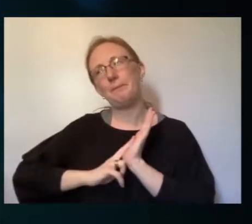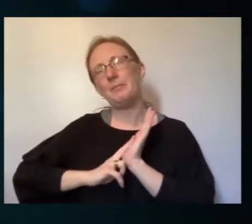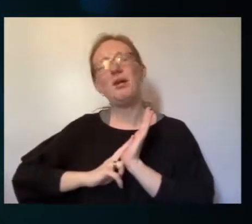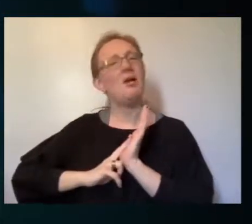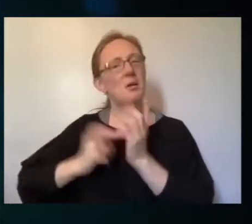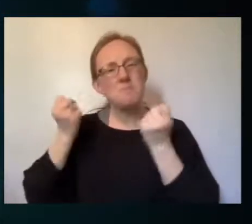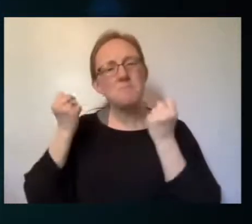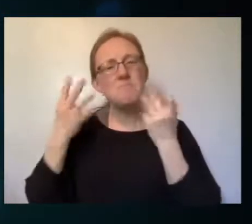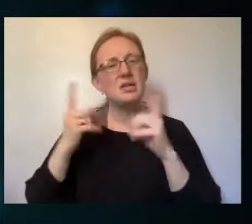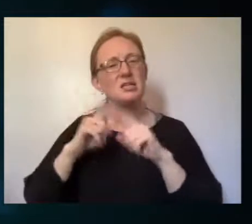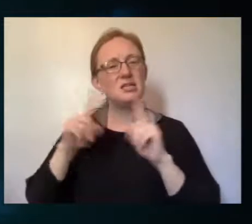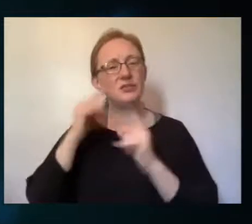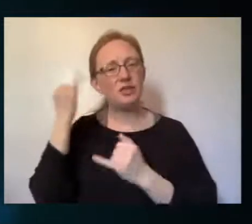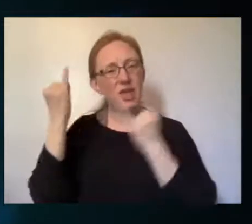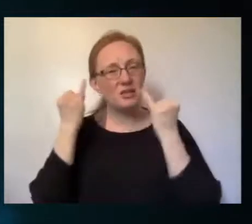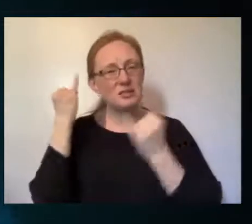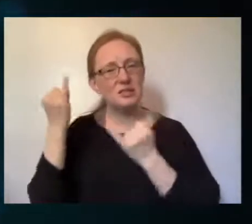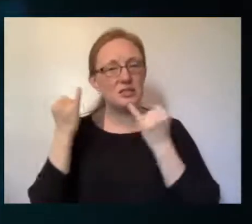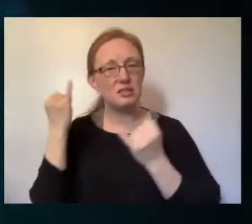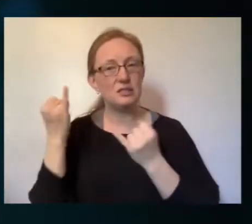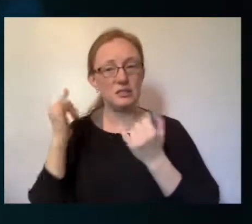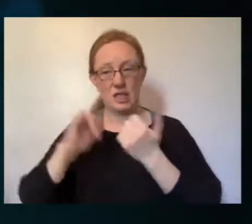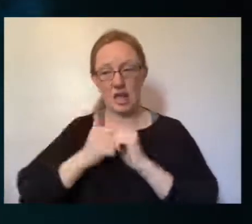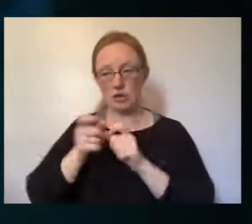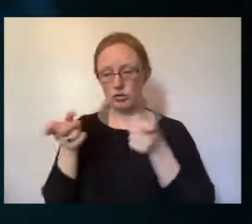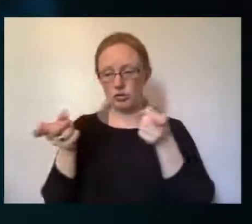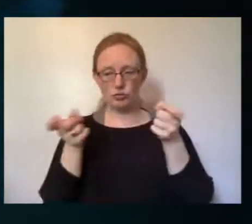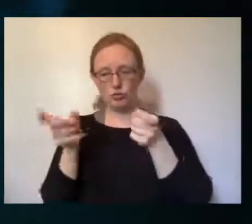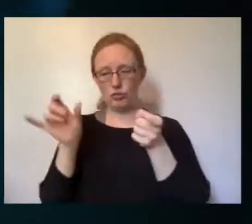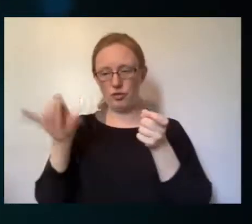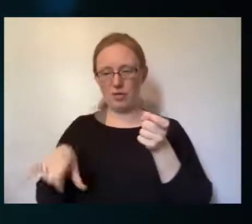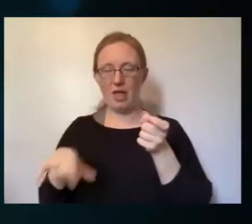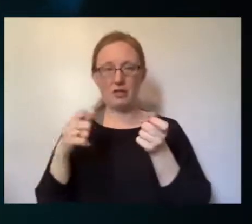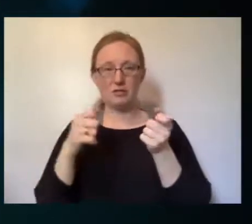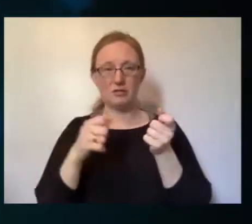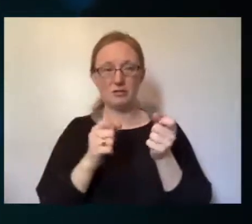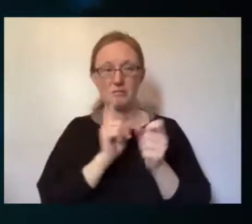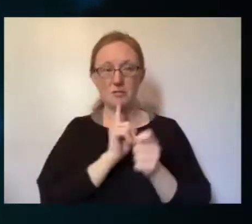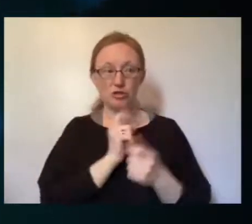at it to try ameliorating the conditions of inequity.